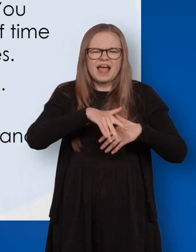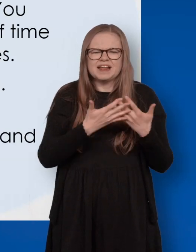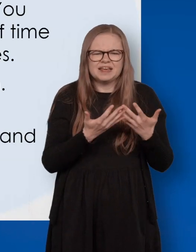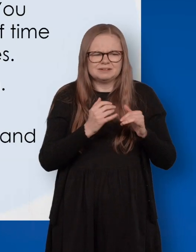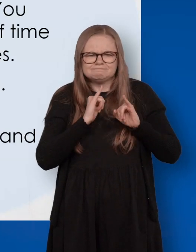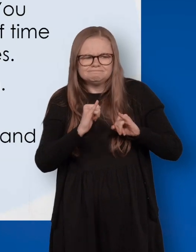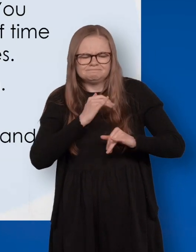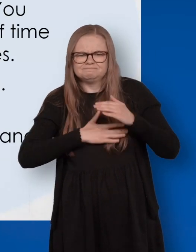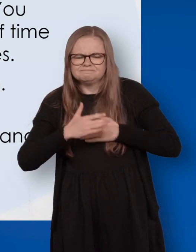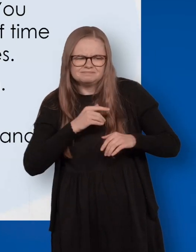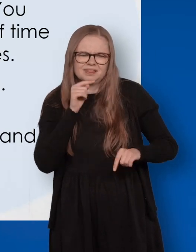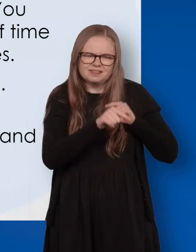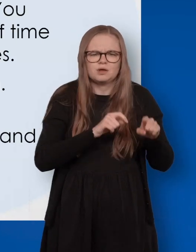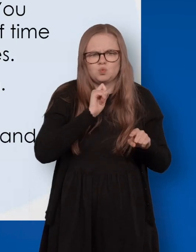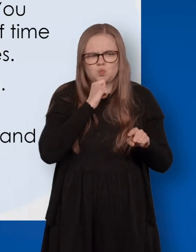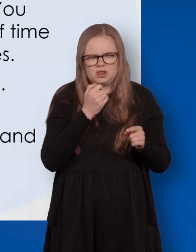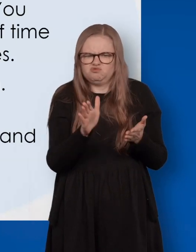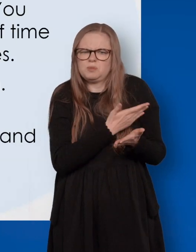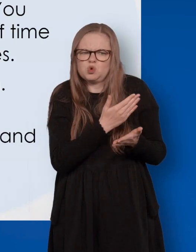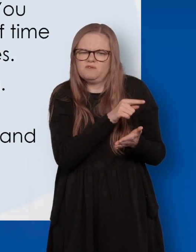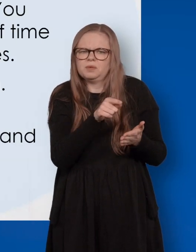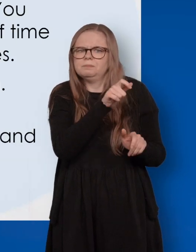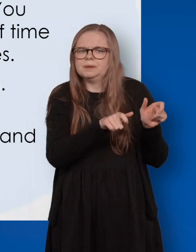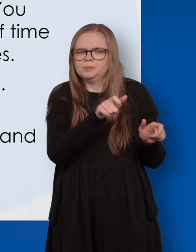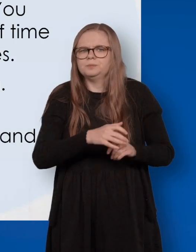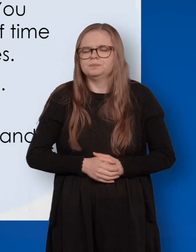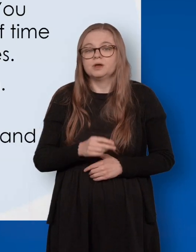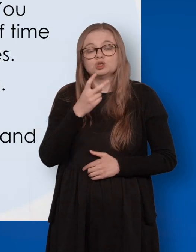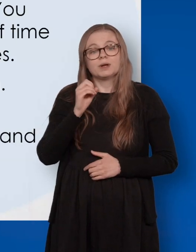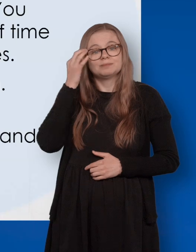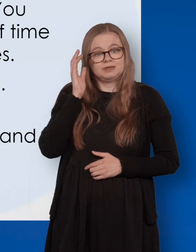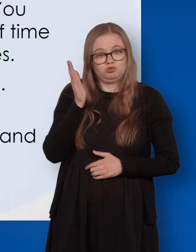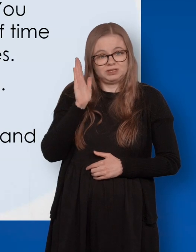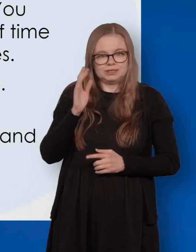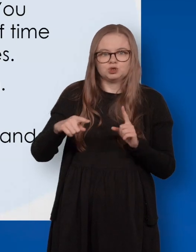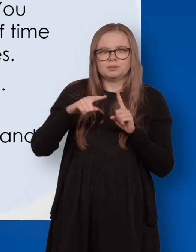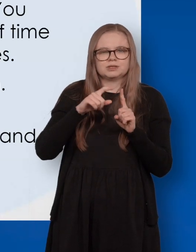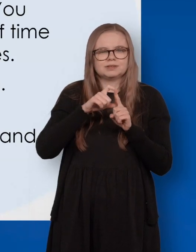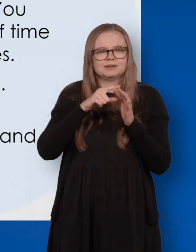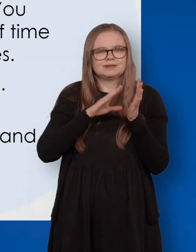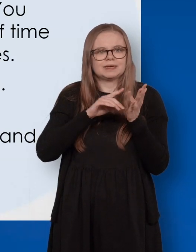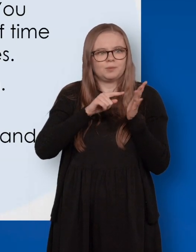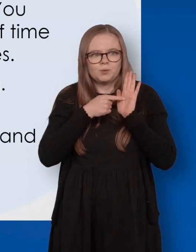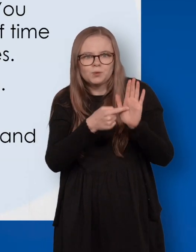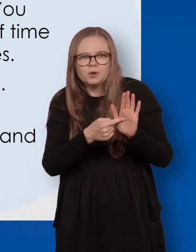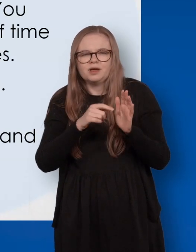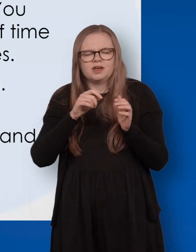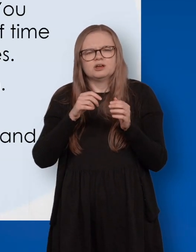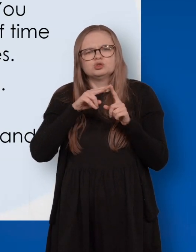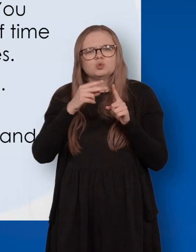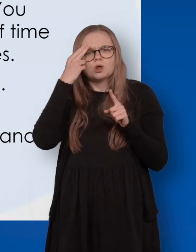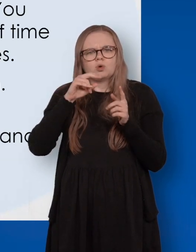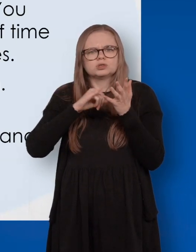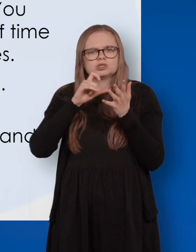privilege will be removed. We have about 20 minutes of presentation plus a demo of the Scribe tool that they're going to show us,